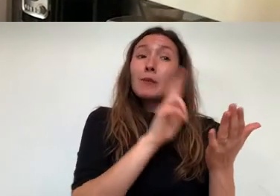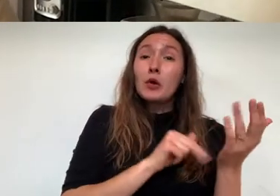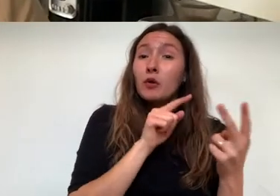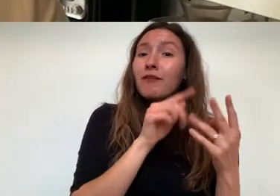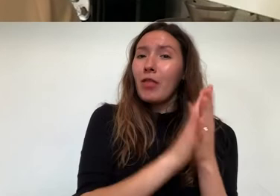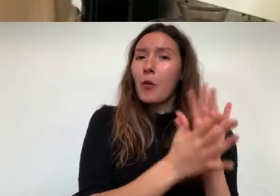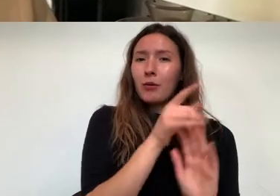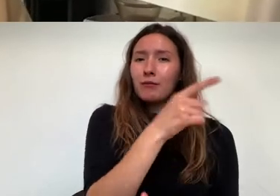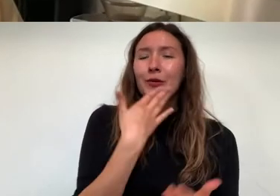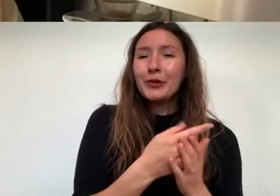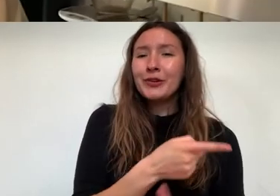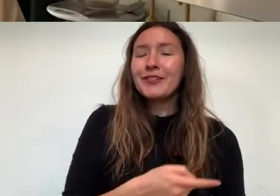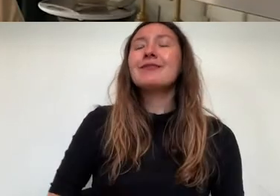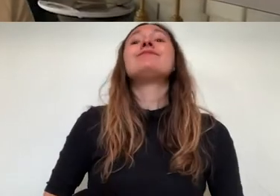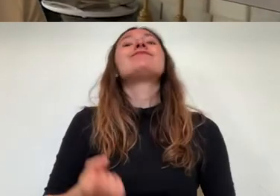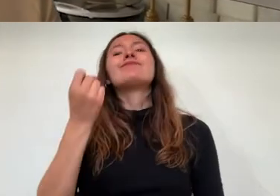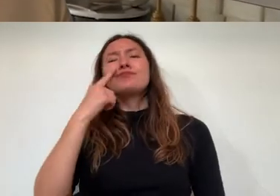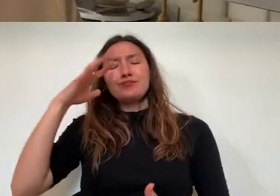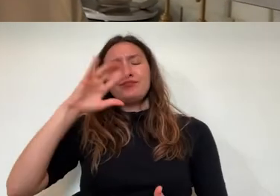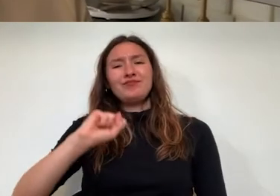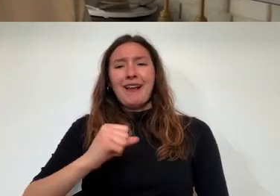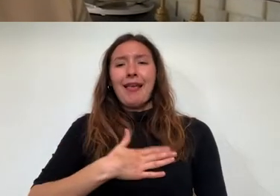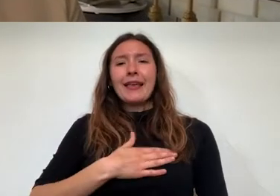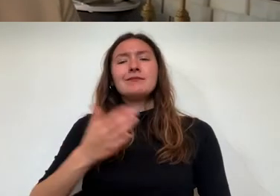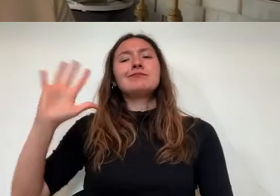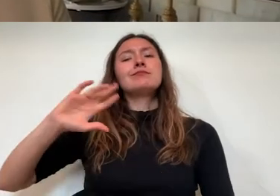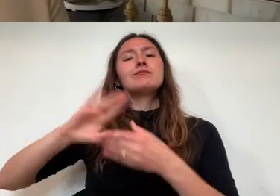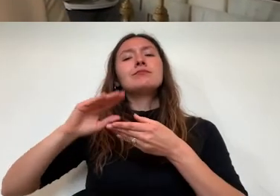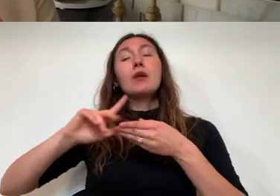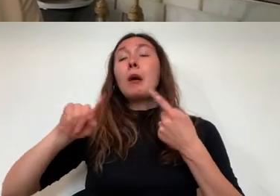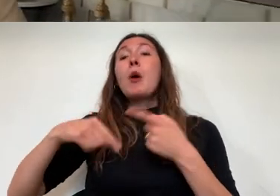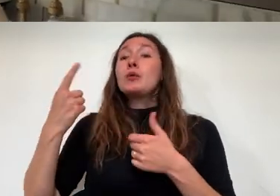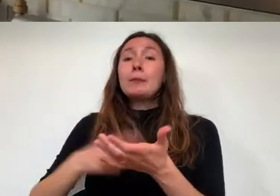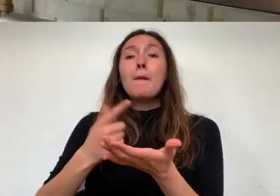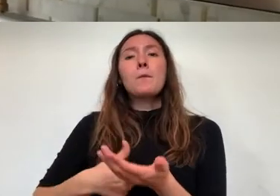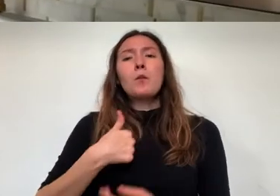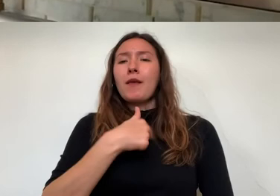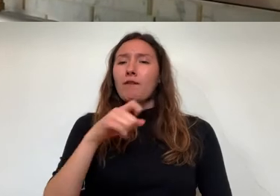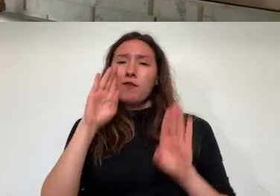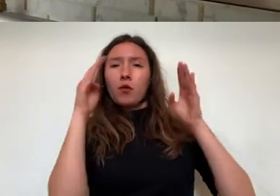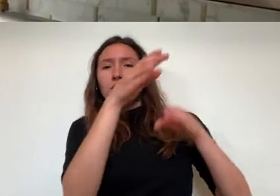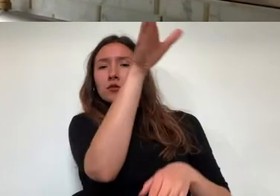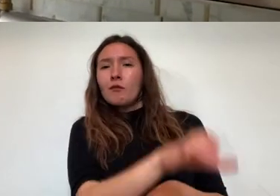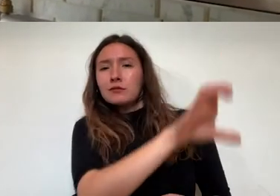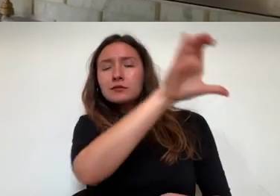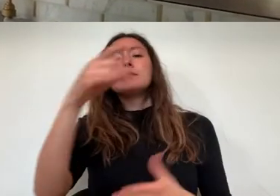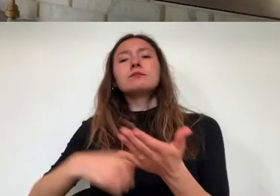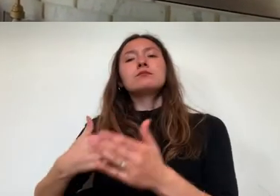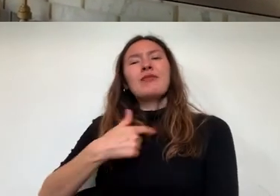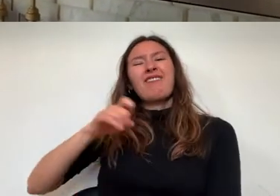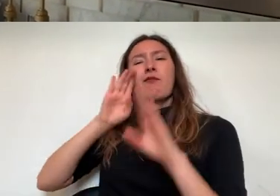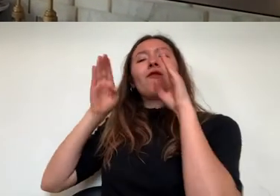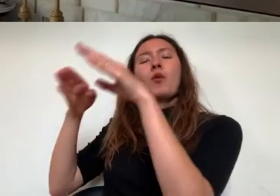President Hagen used to talk about the days that we have to rotate between the cross and the empty tomb. Some days